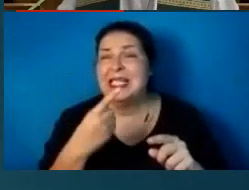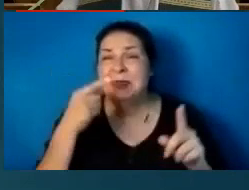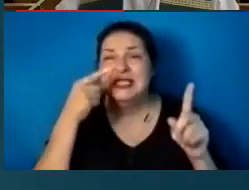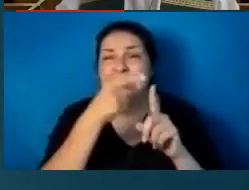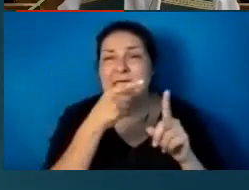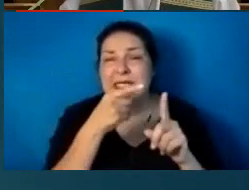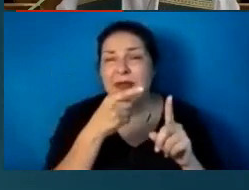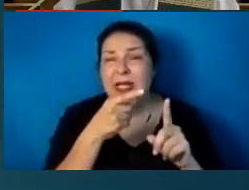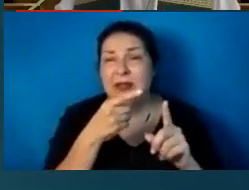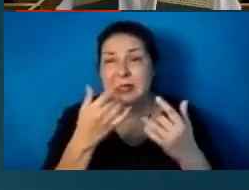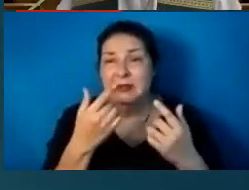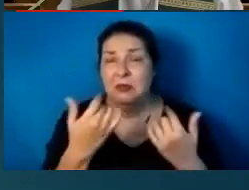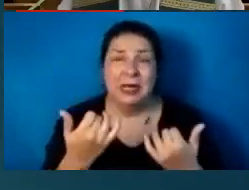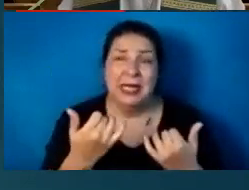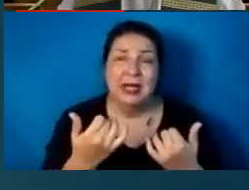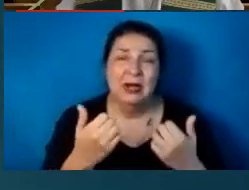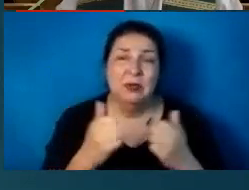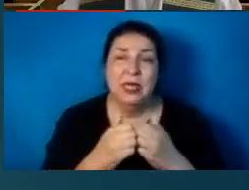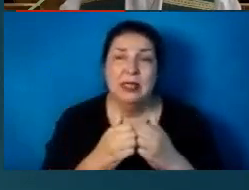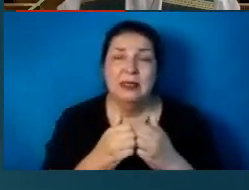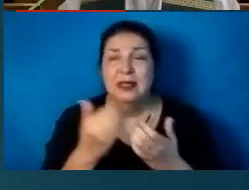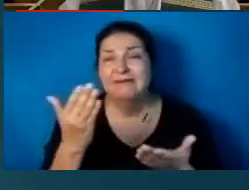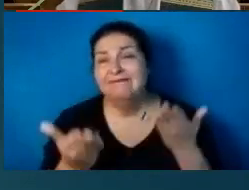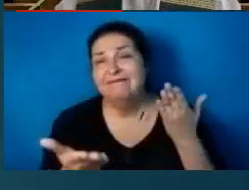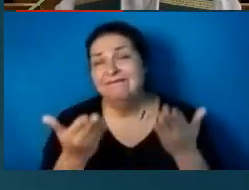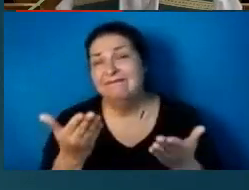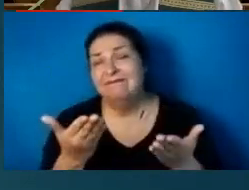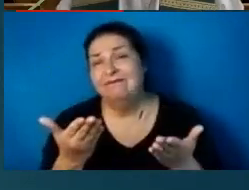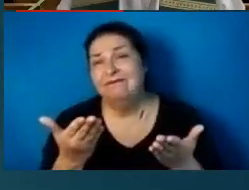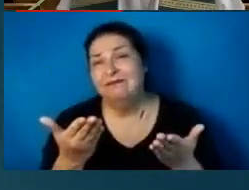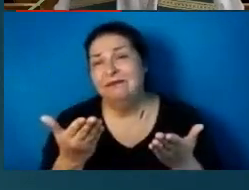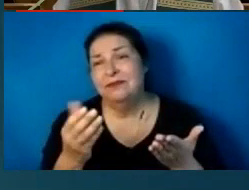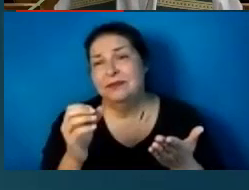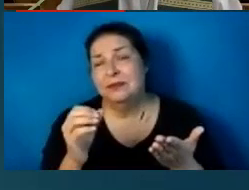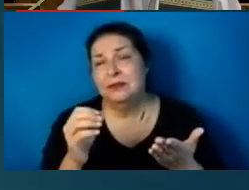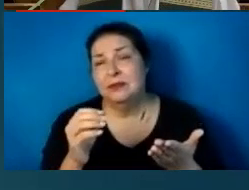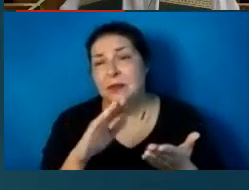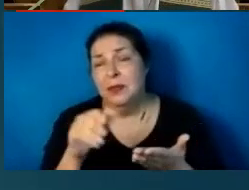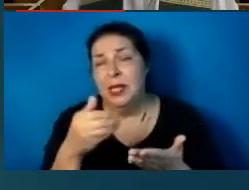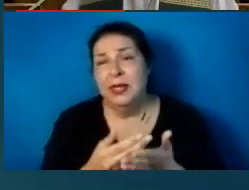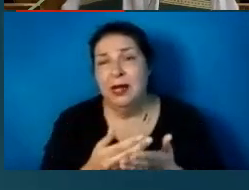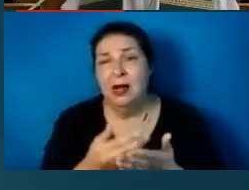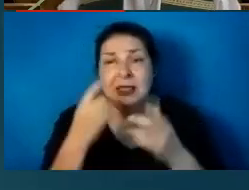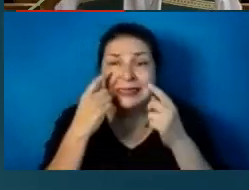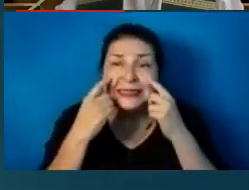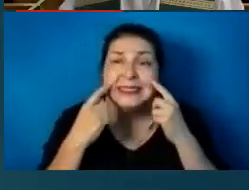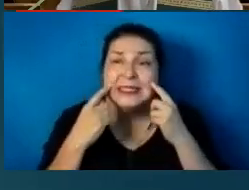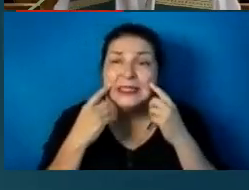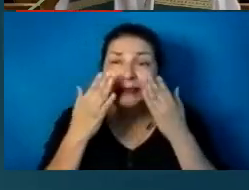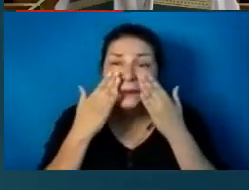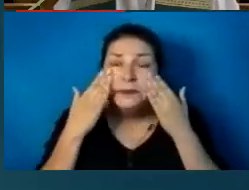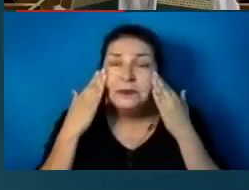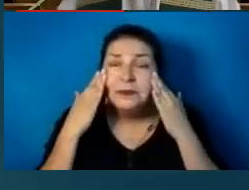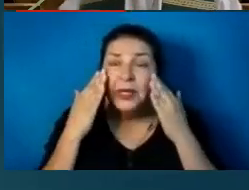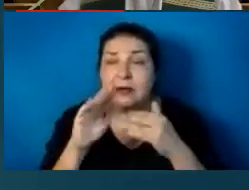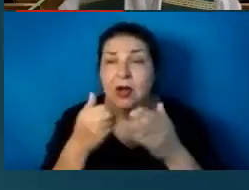now, with the possible exception of wiping away all tears from all faces. That is